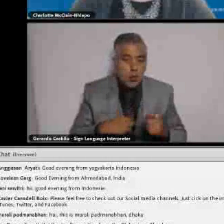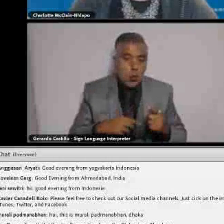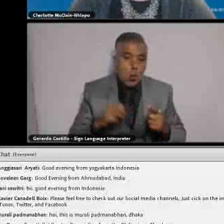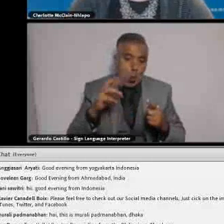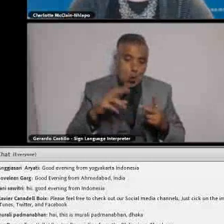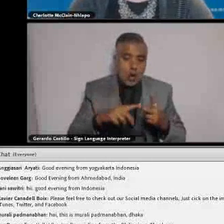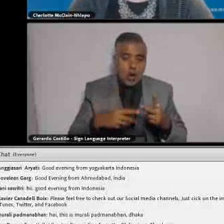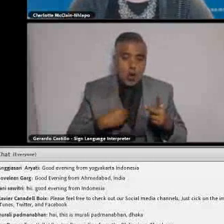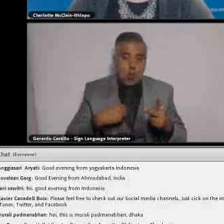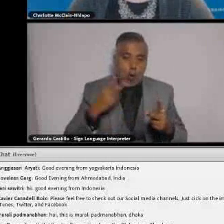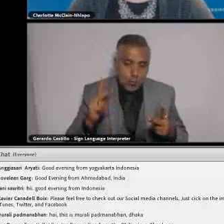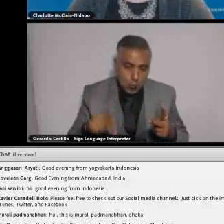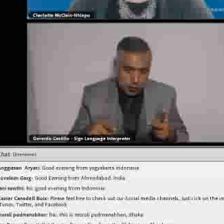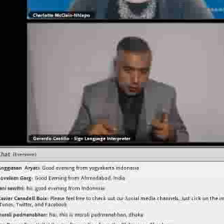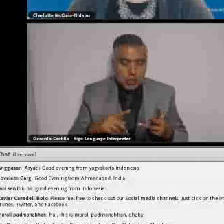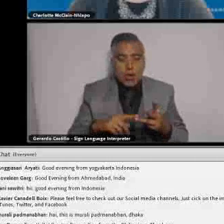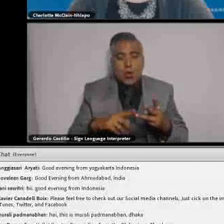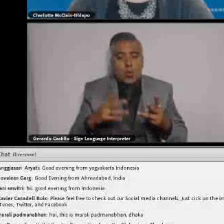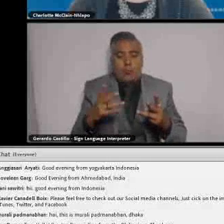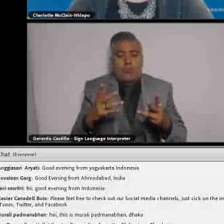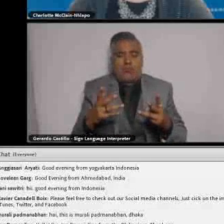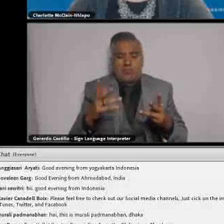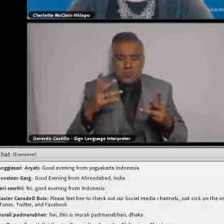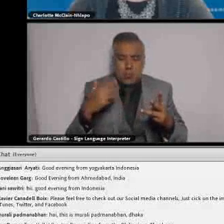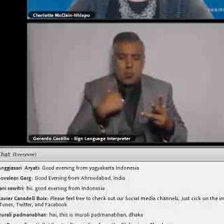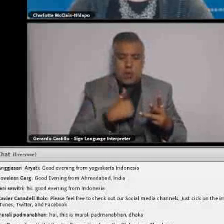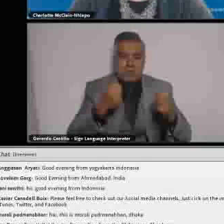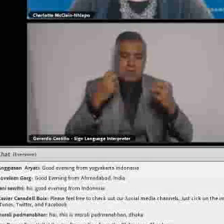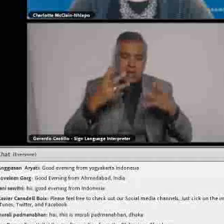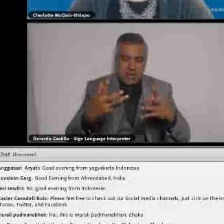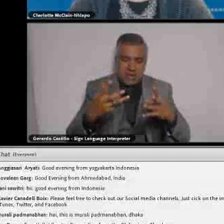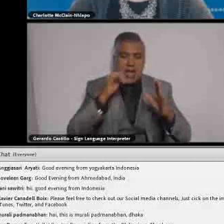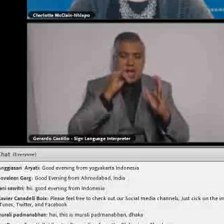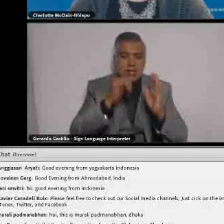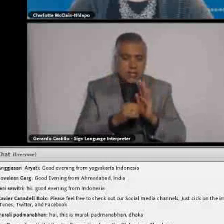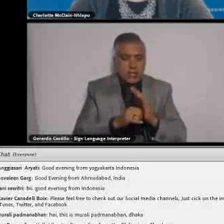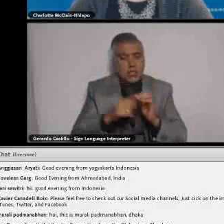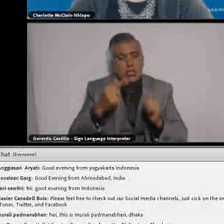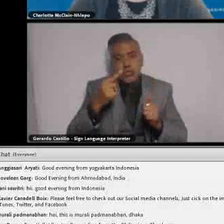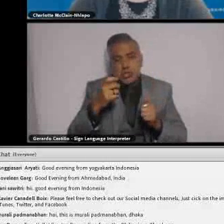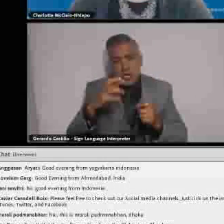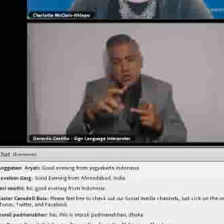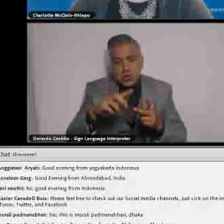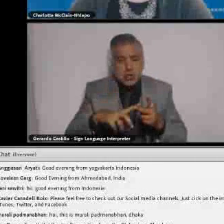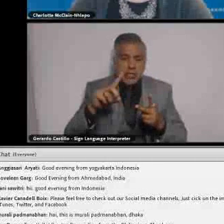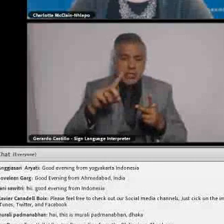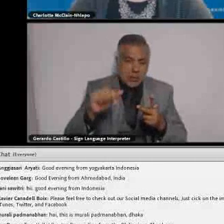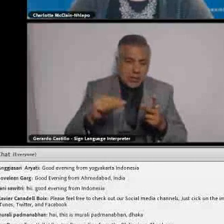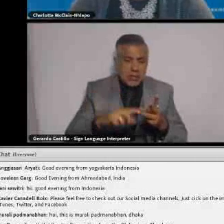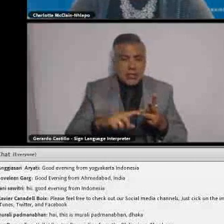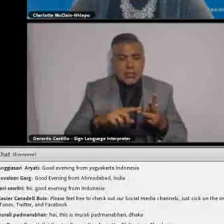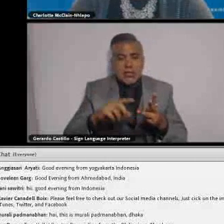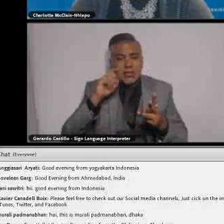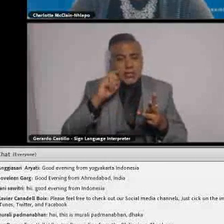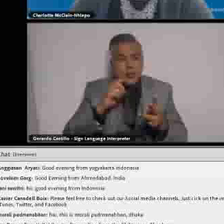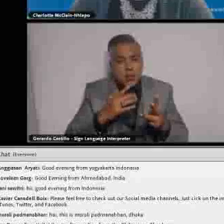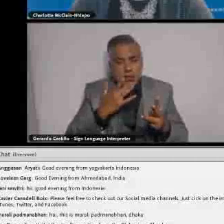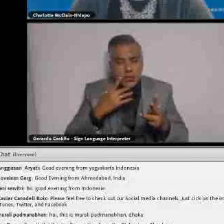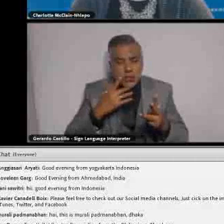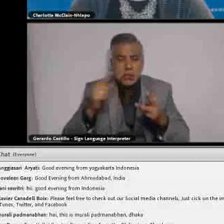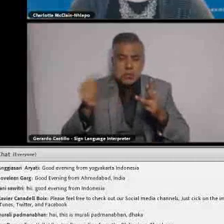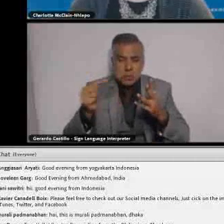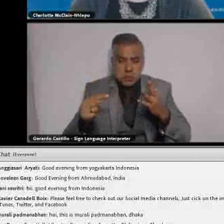or what have you. They're based on gender, religion, ethnicity, disability status, sexual orientation, et cetera,